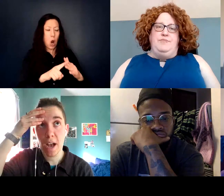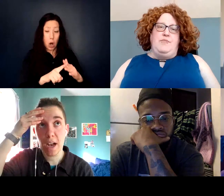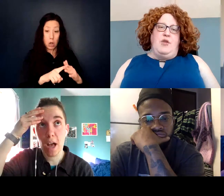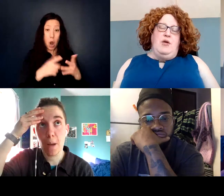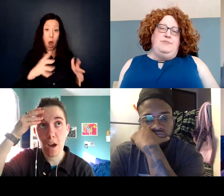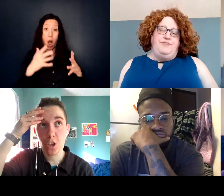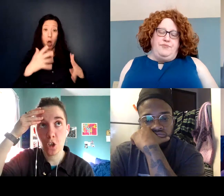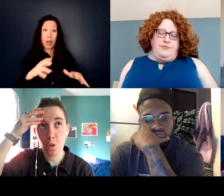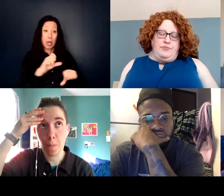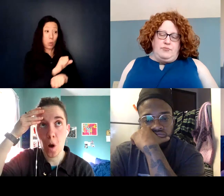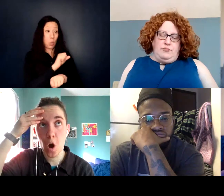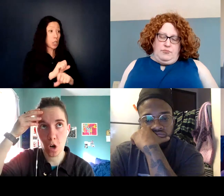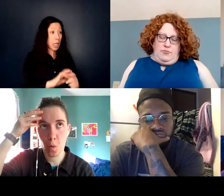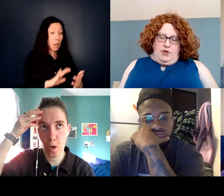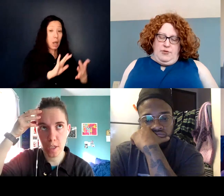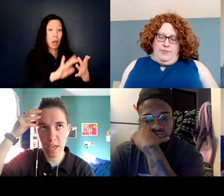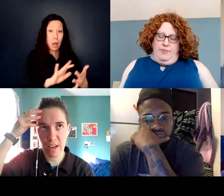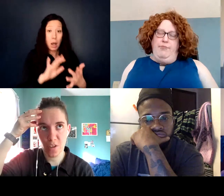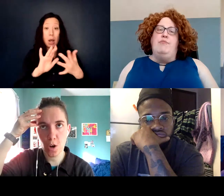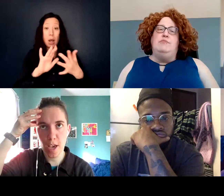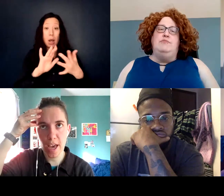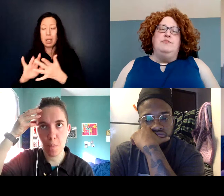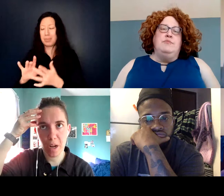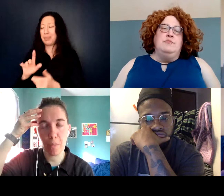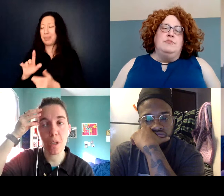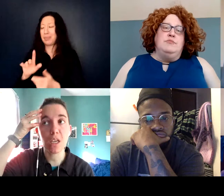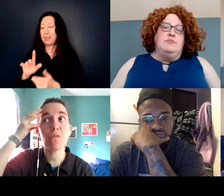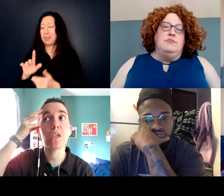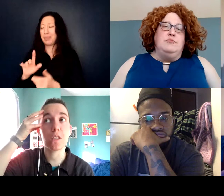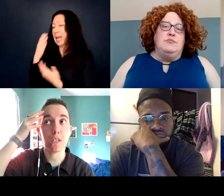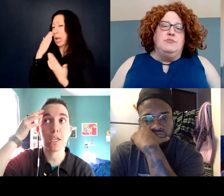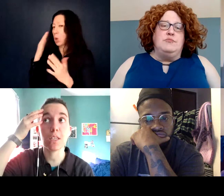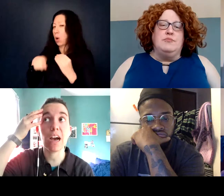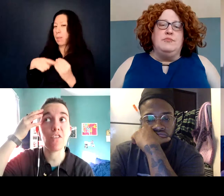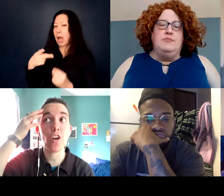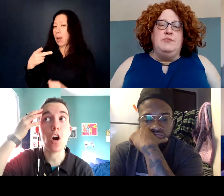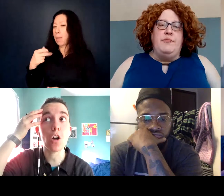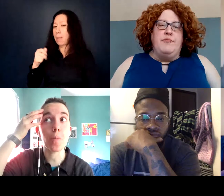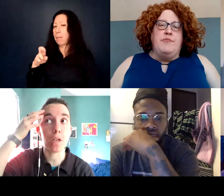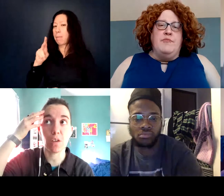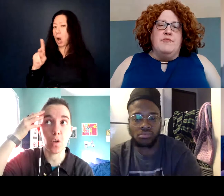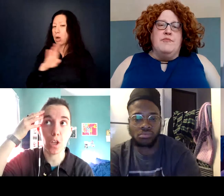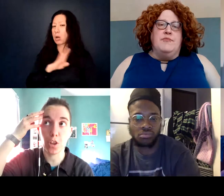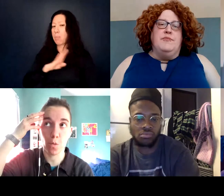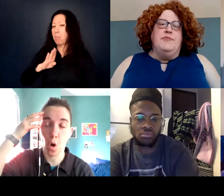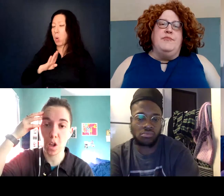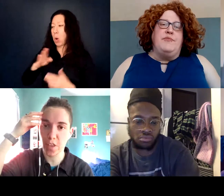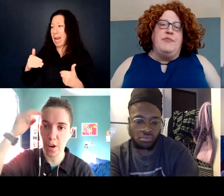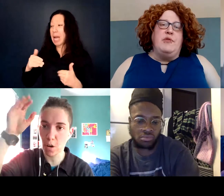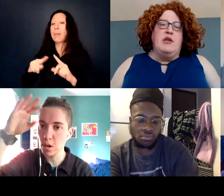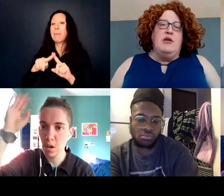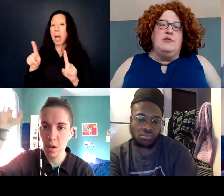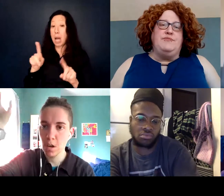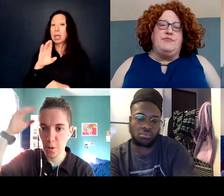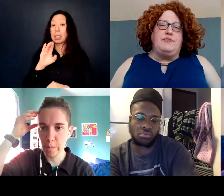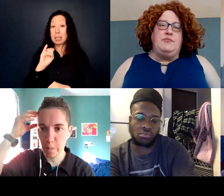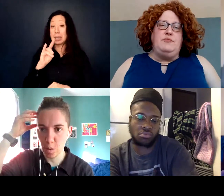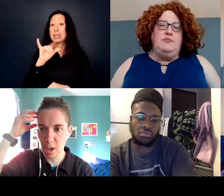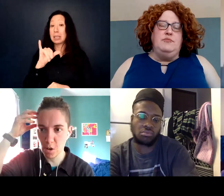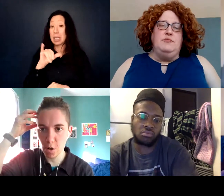This is track. I'm not sure the park board staff are yet, but I believe the city staff are because they've gone through all of